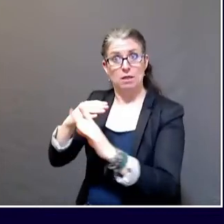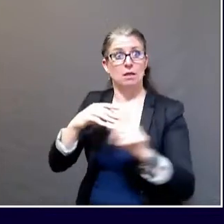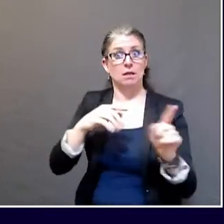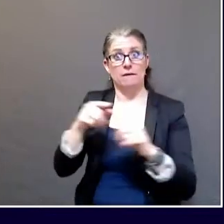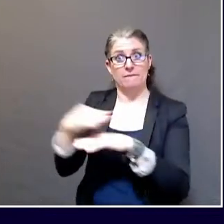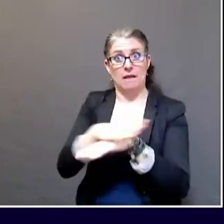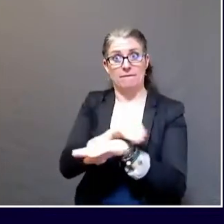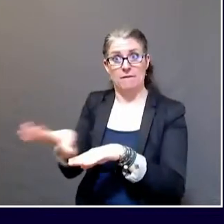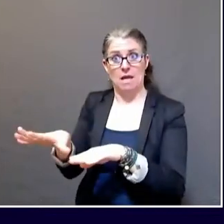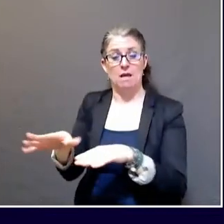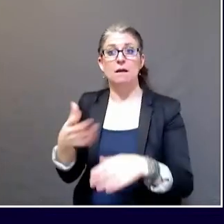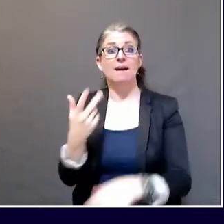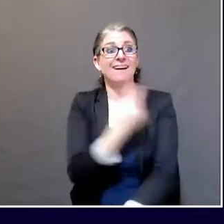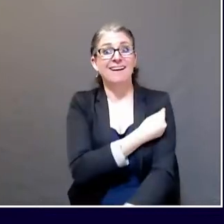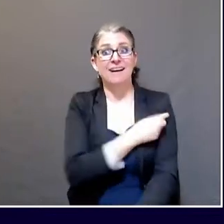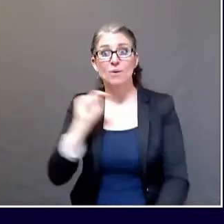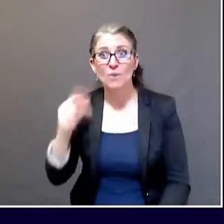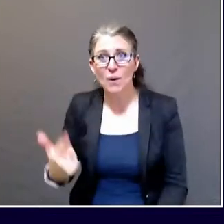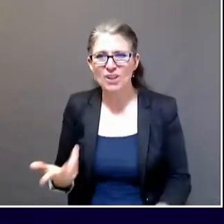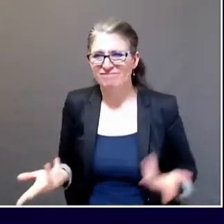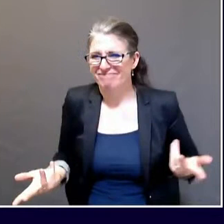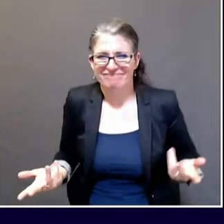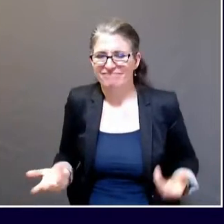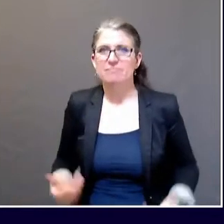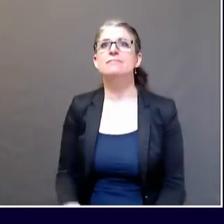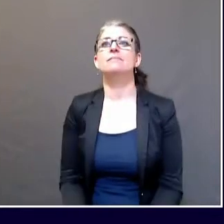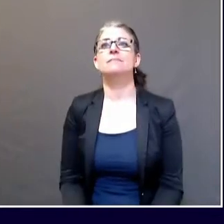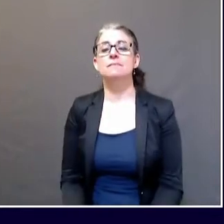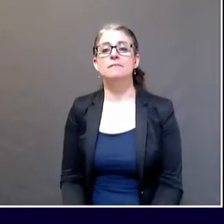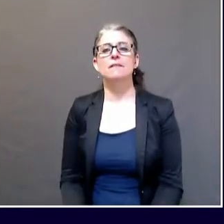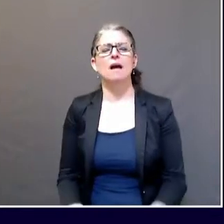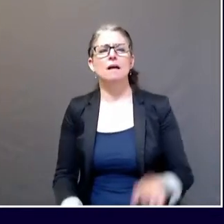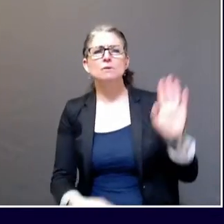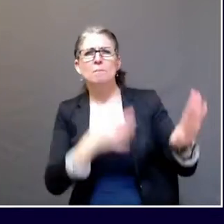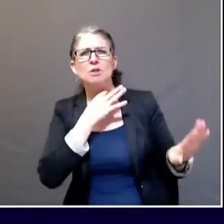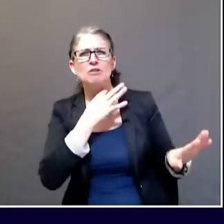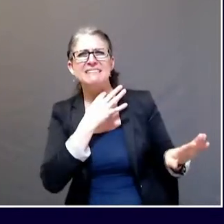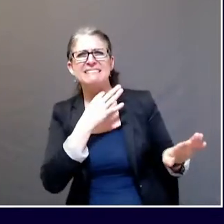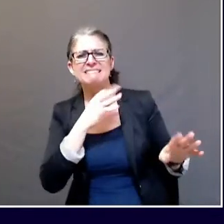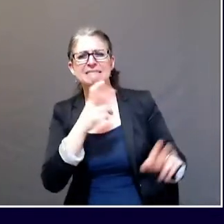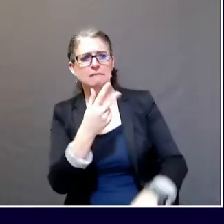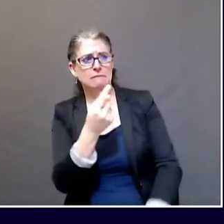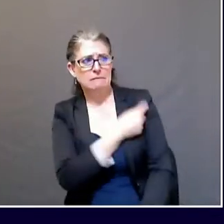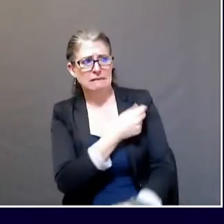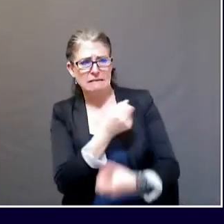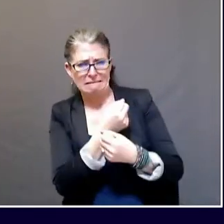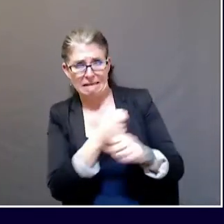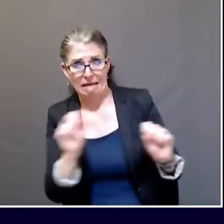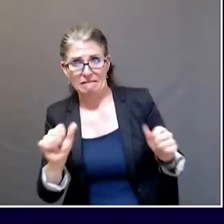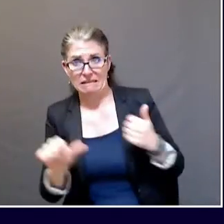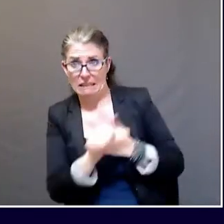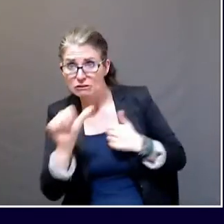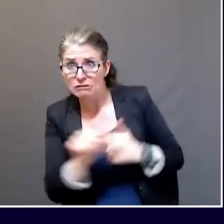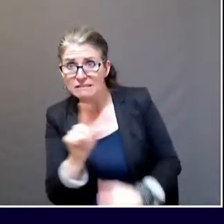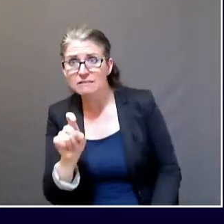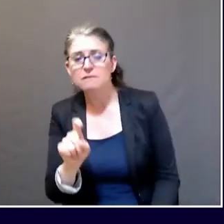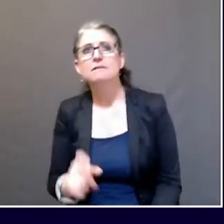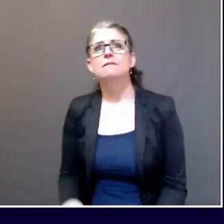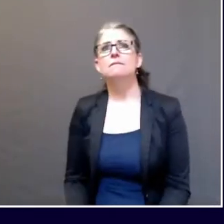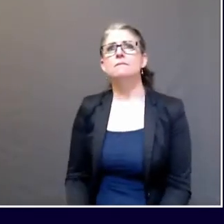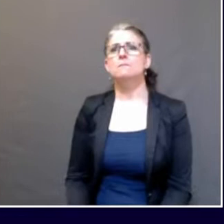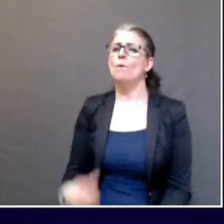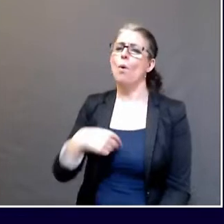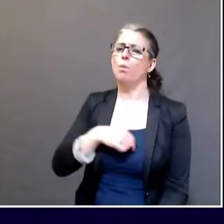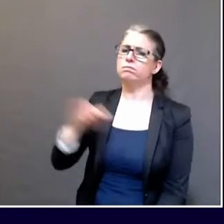long it'll be before we know that? We've pushed them on that this morning. I don't have an estimate, Patrick. I asked the exact